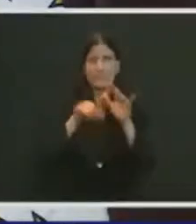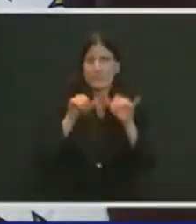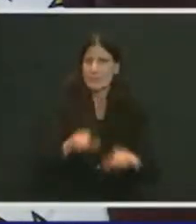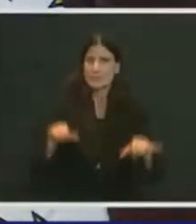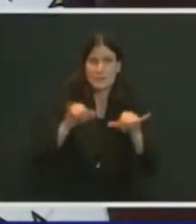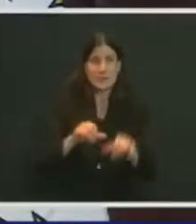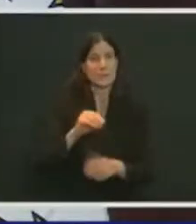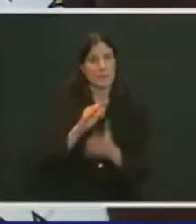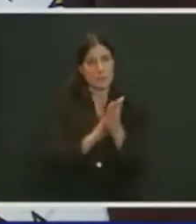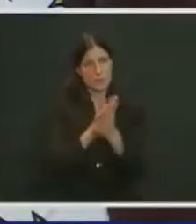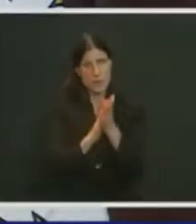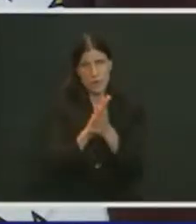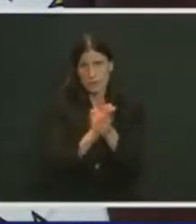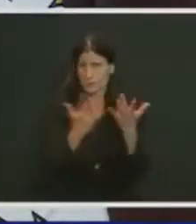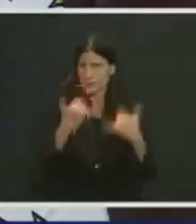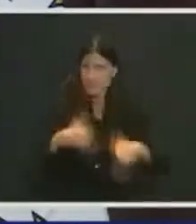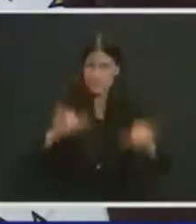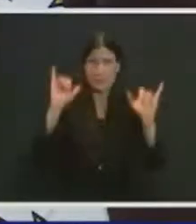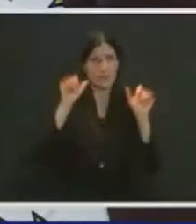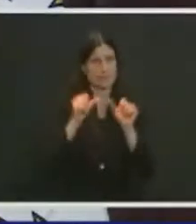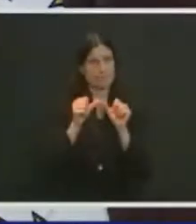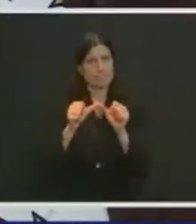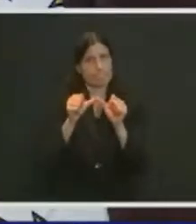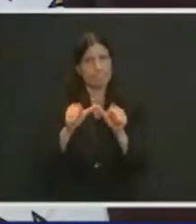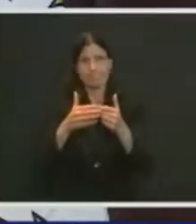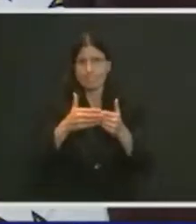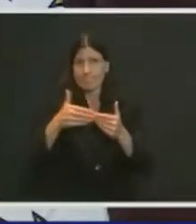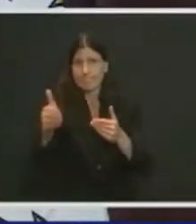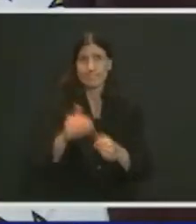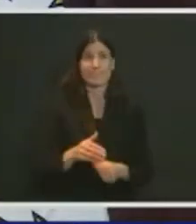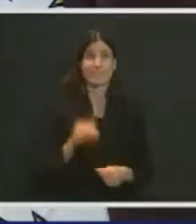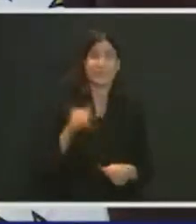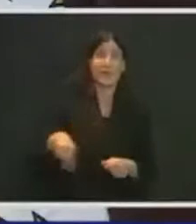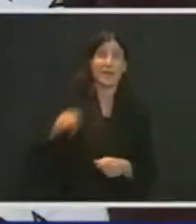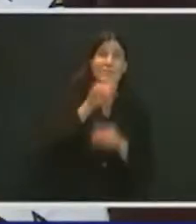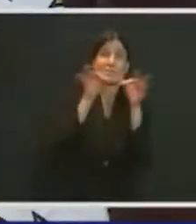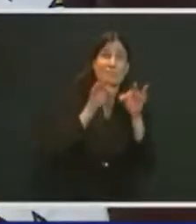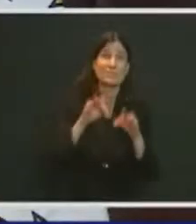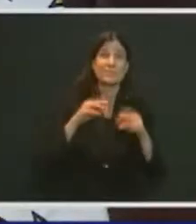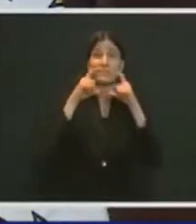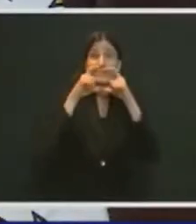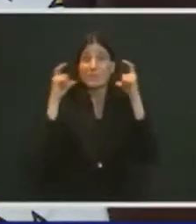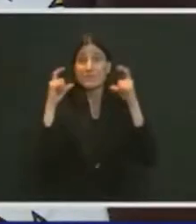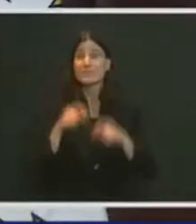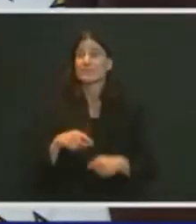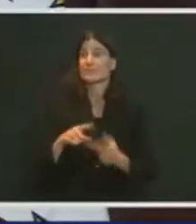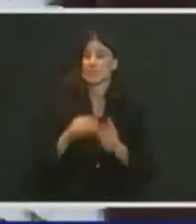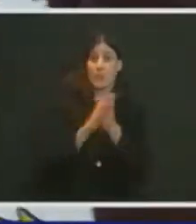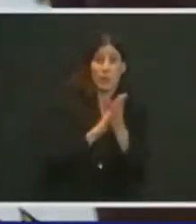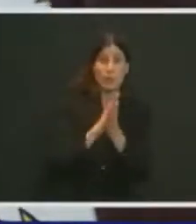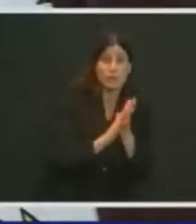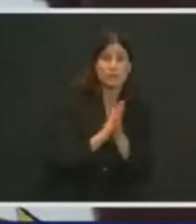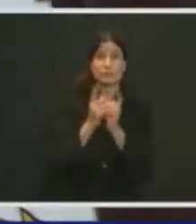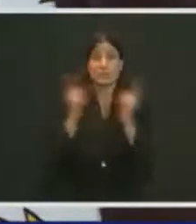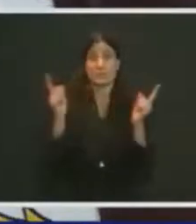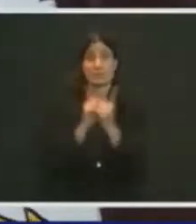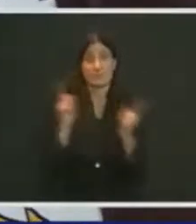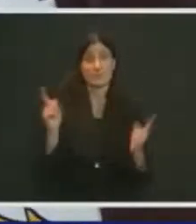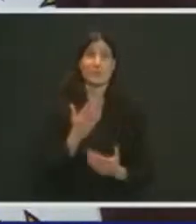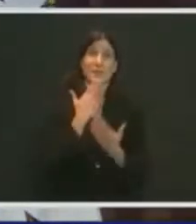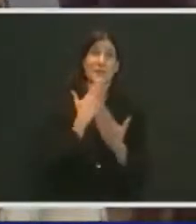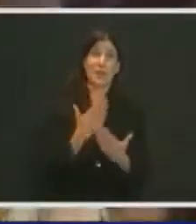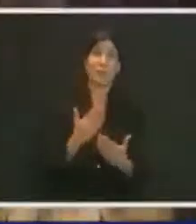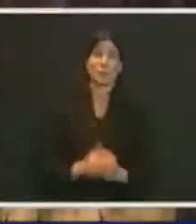All of these elements are going to be essential for us to get through this together. Thank you, everyone. Thank you.